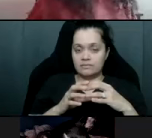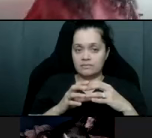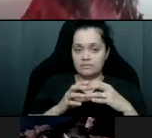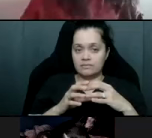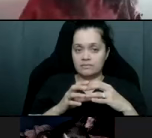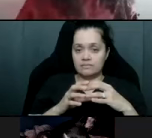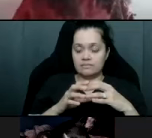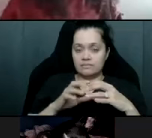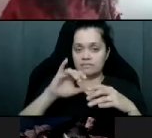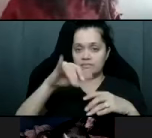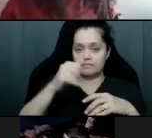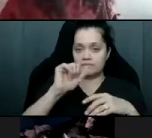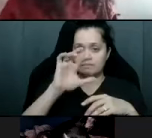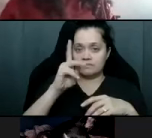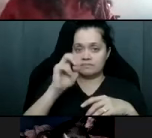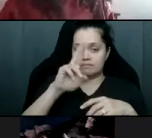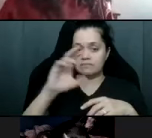Jillaroo and